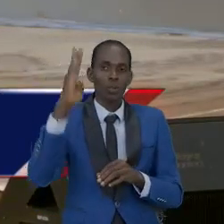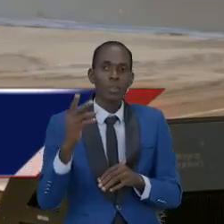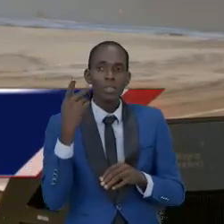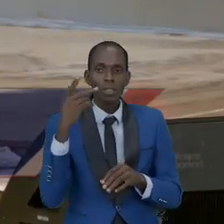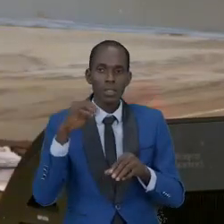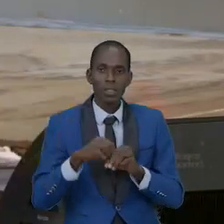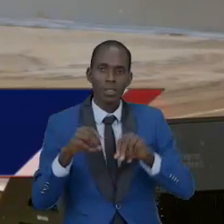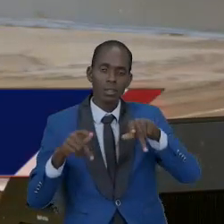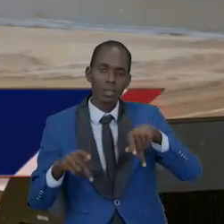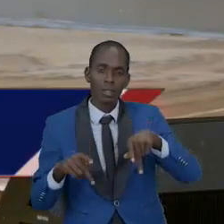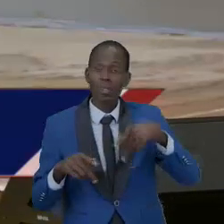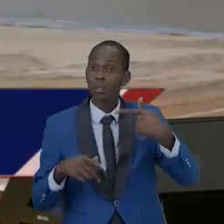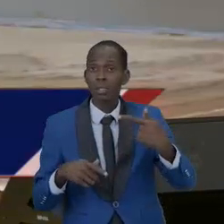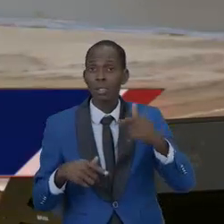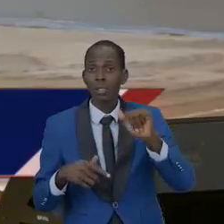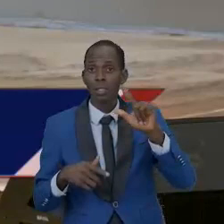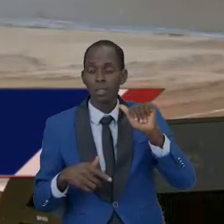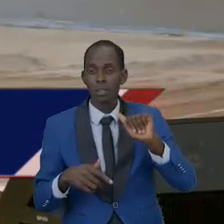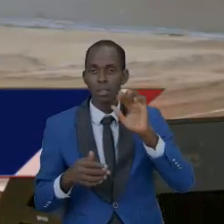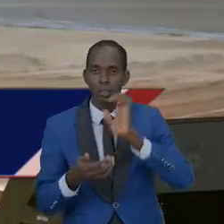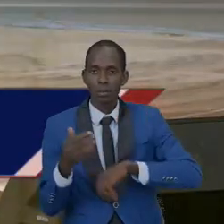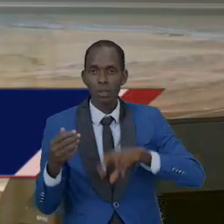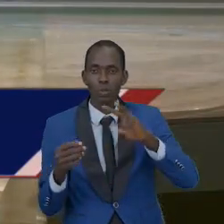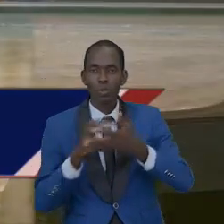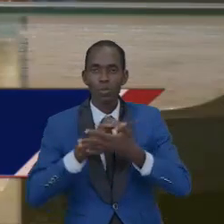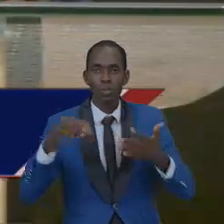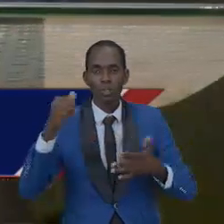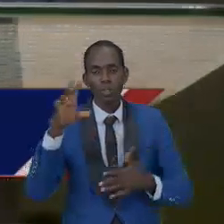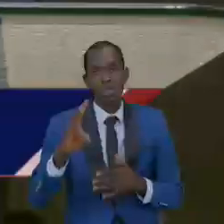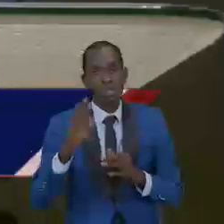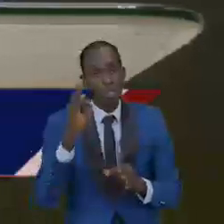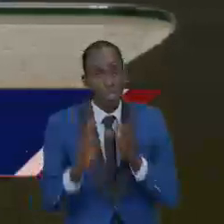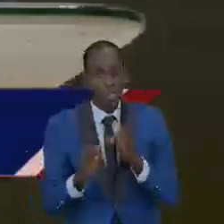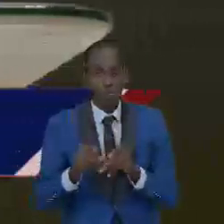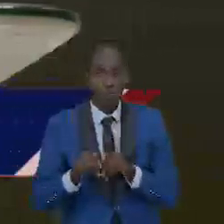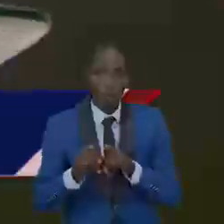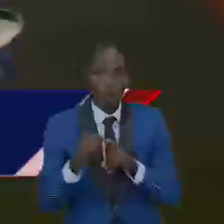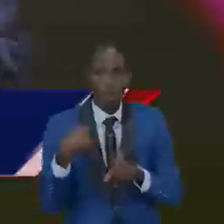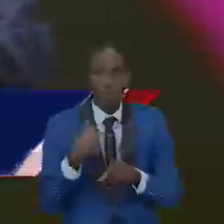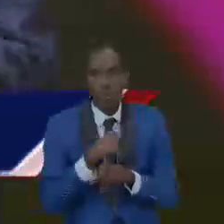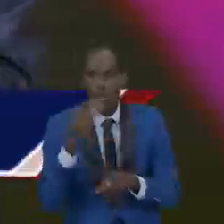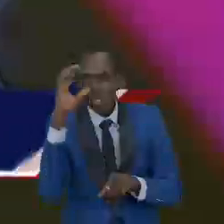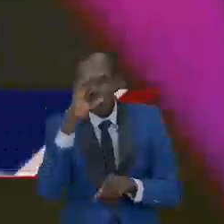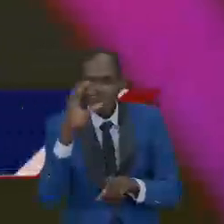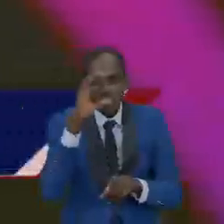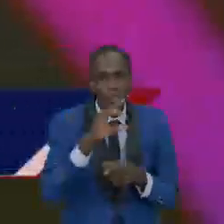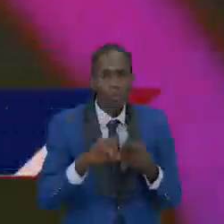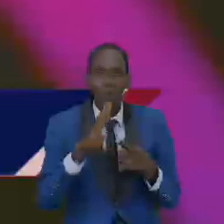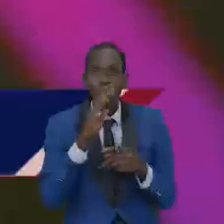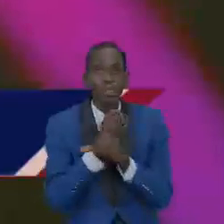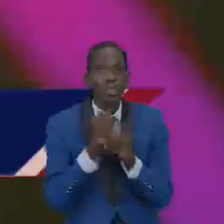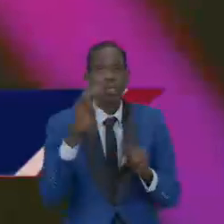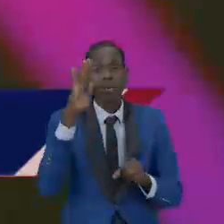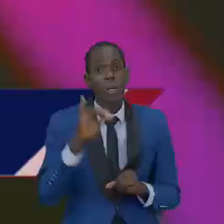verse 17. Galatians 2:17. But if while we seek to be justified by Christ,